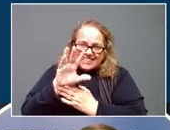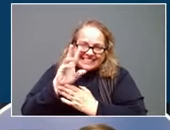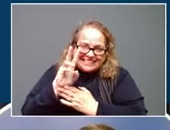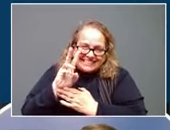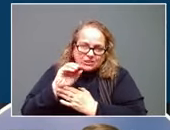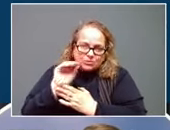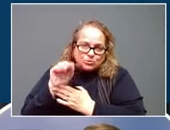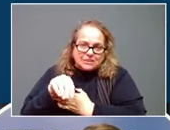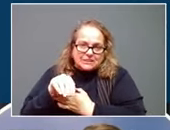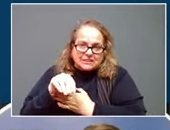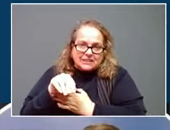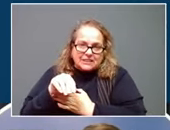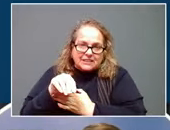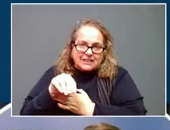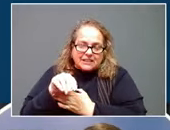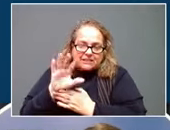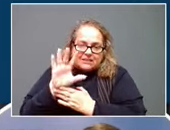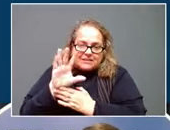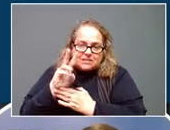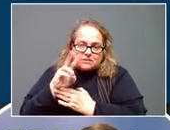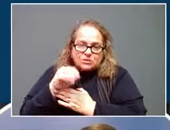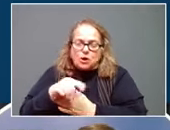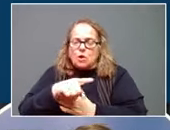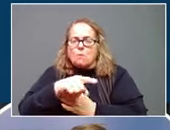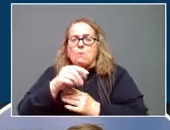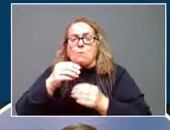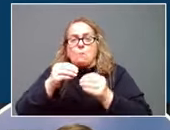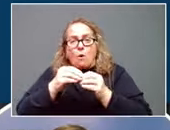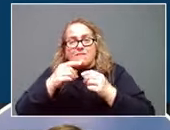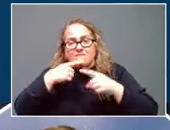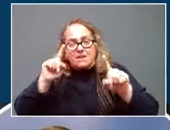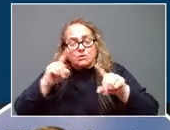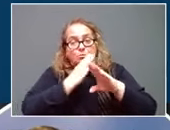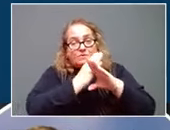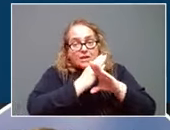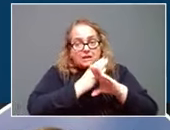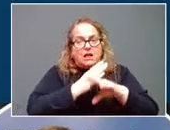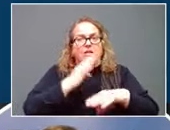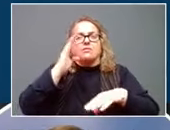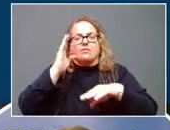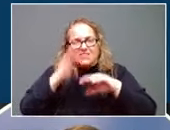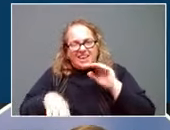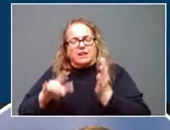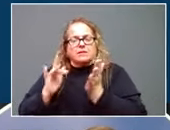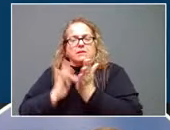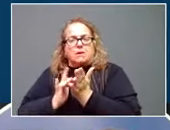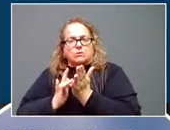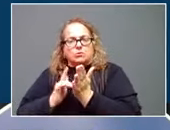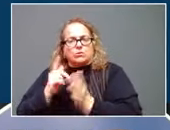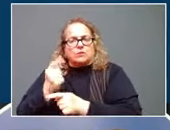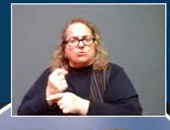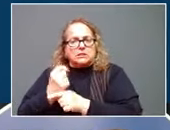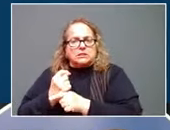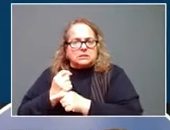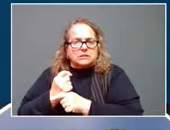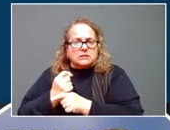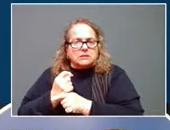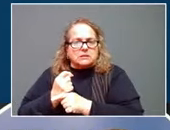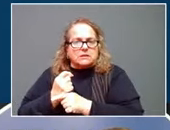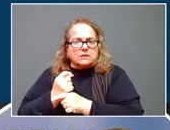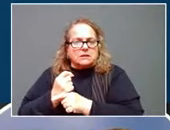meaning it's significantly more effective in preventing something than one of the therapeutics is in treating something. It